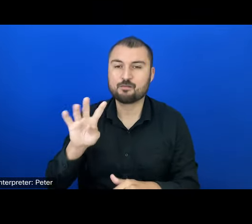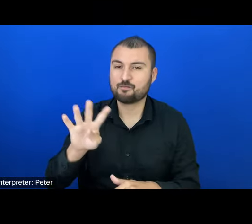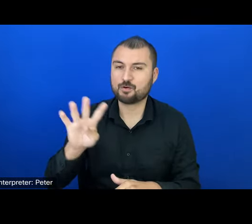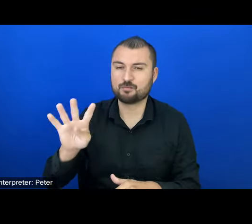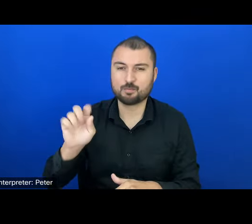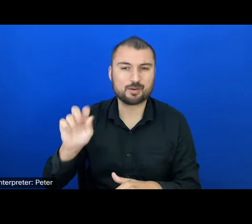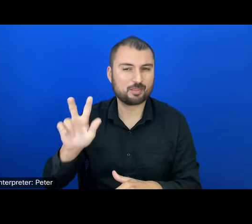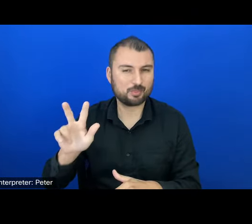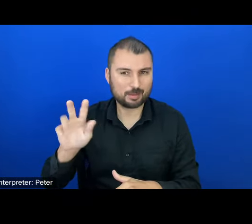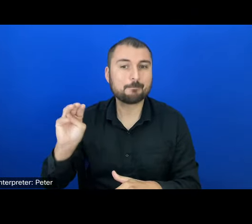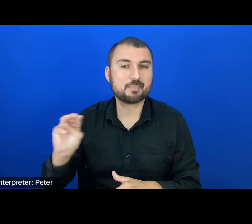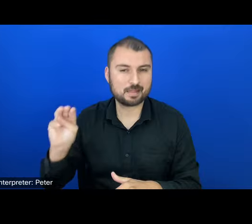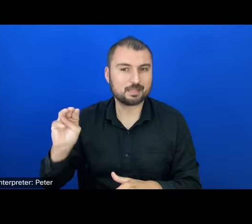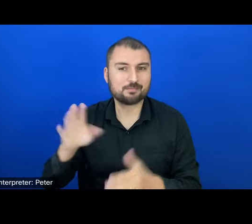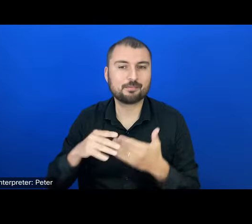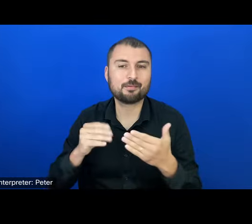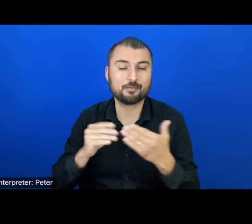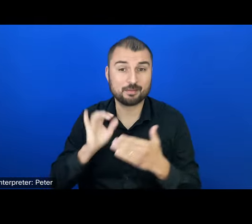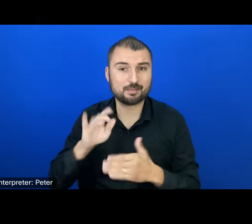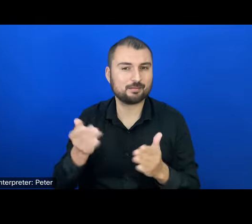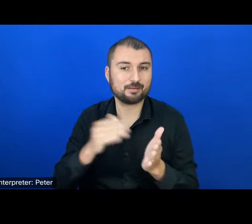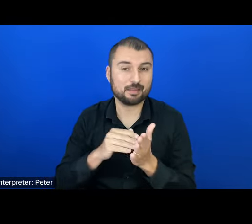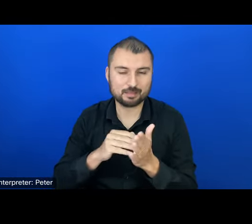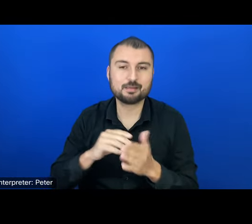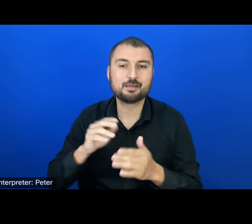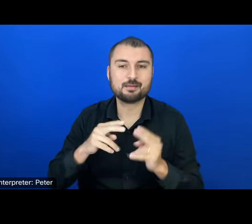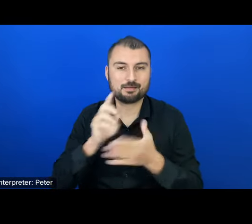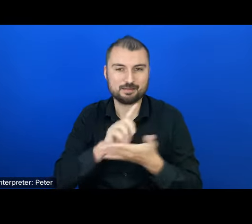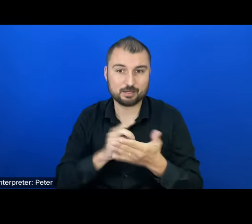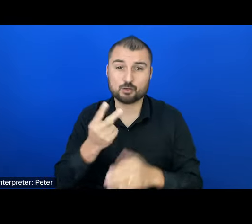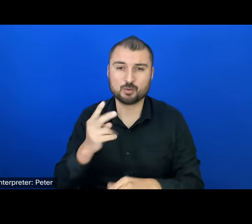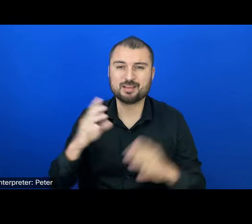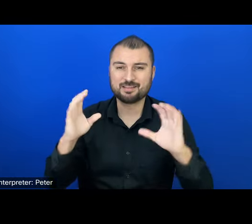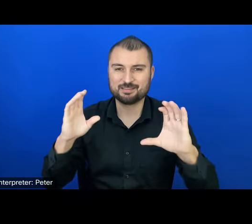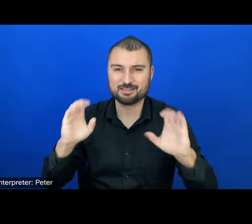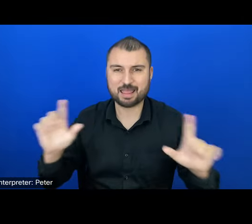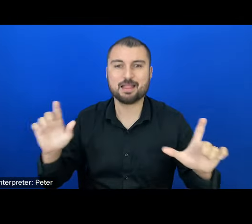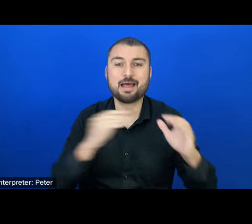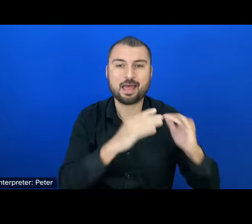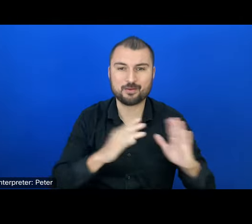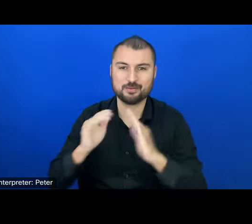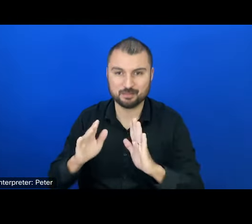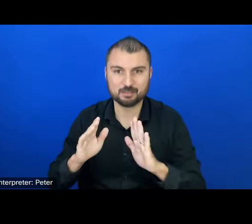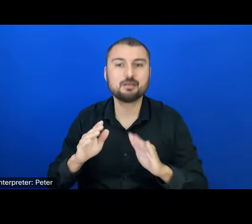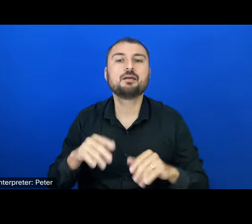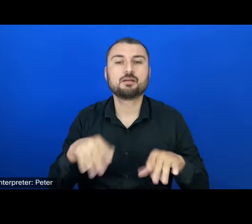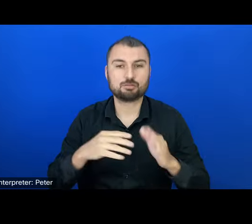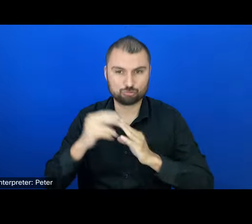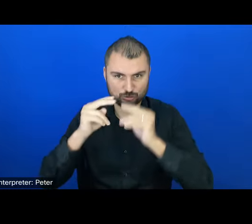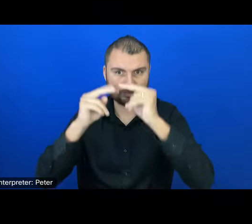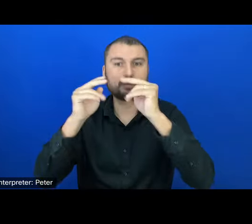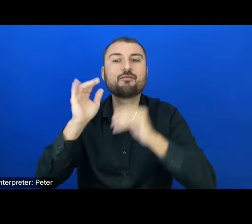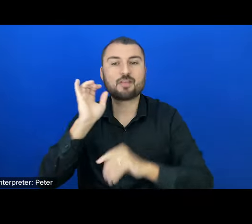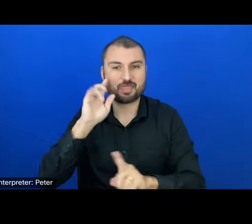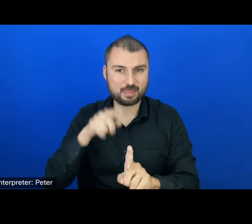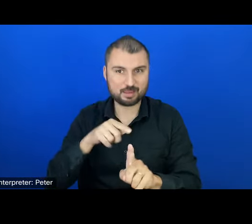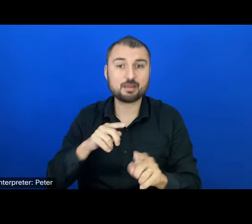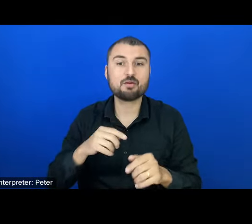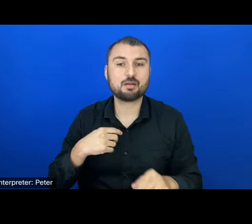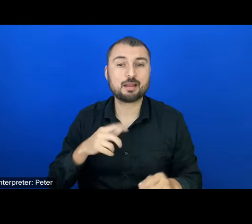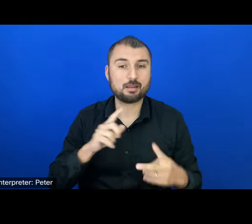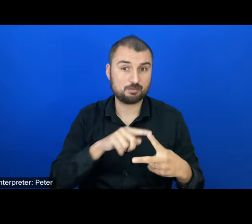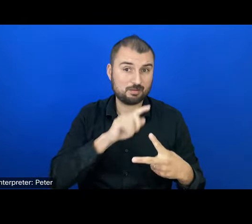million. And again, design the two cell houses and then construct one of them and then have the plans ready to go for when we need to construct that second